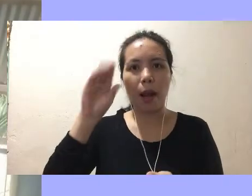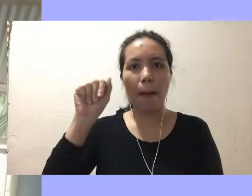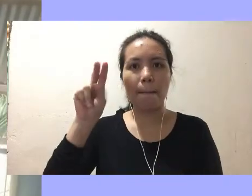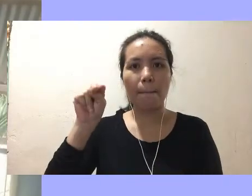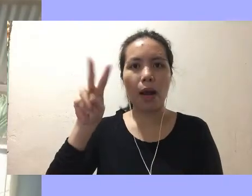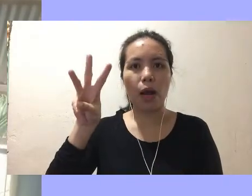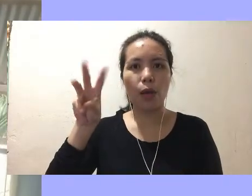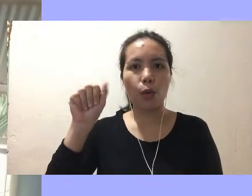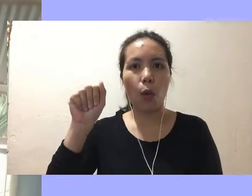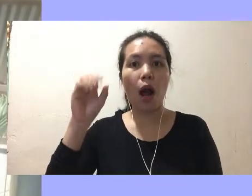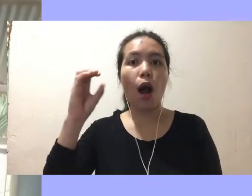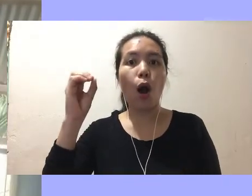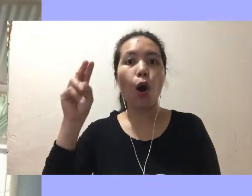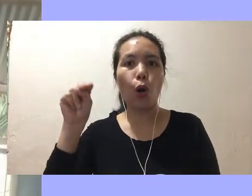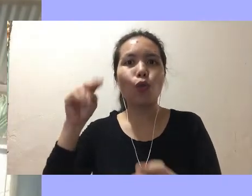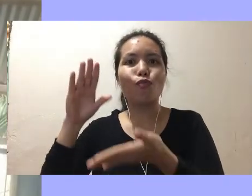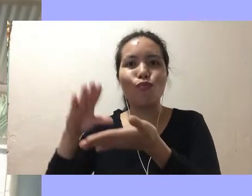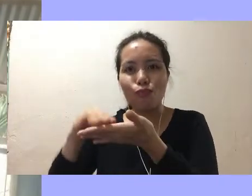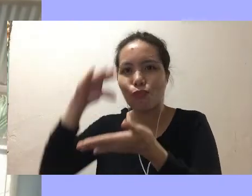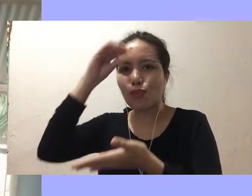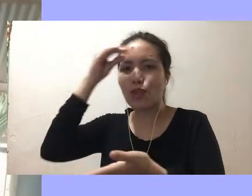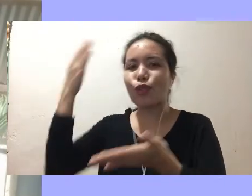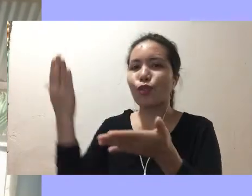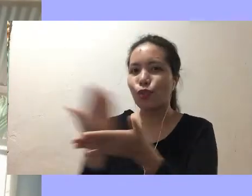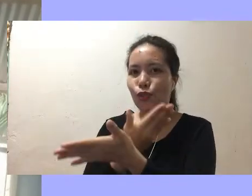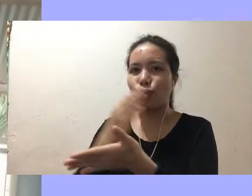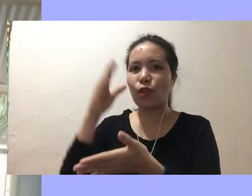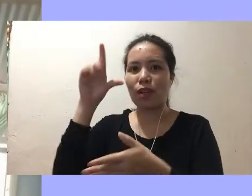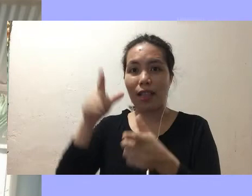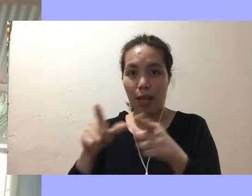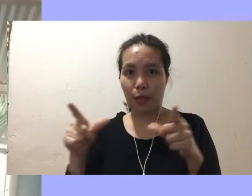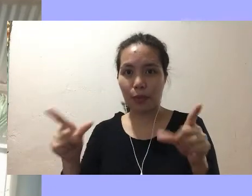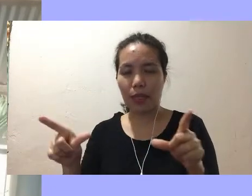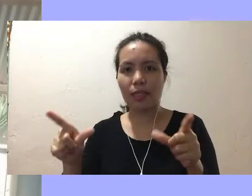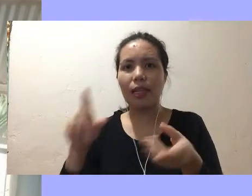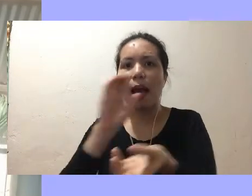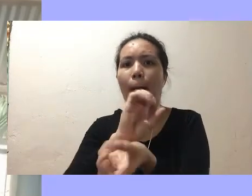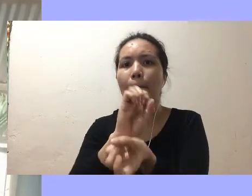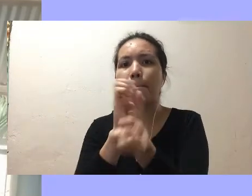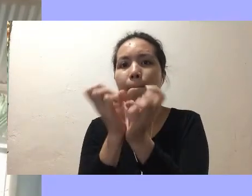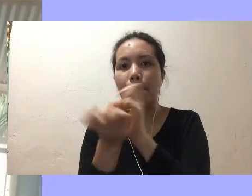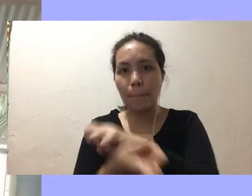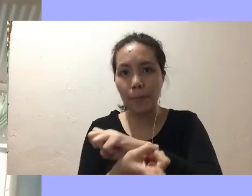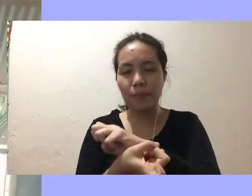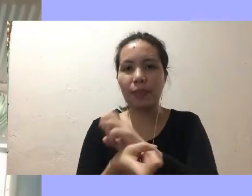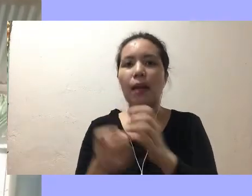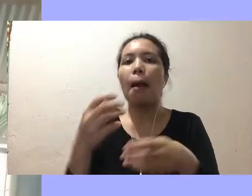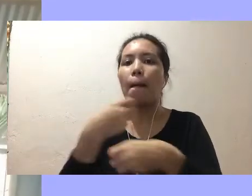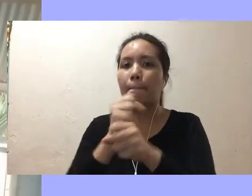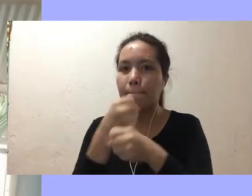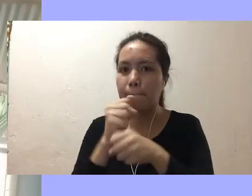to learn the Banwaon language. That makes him bilingual.